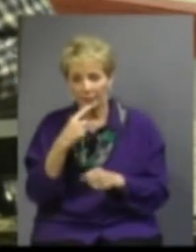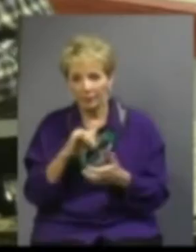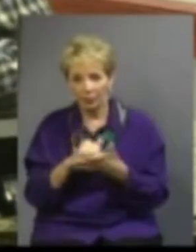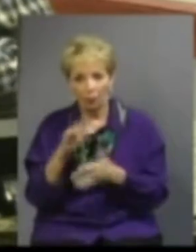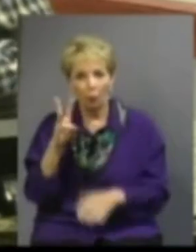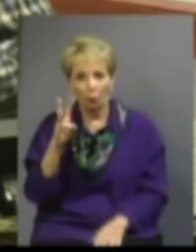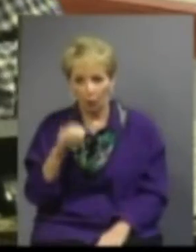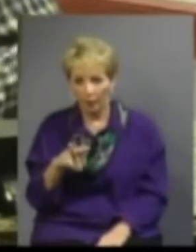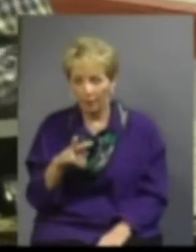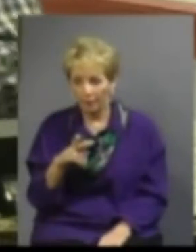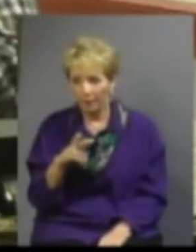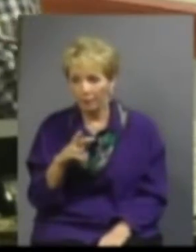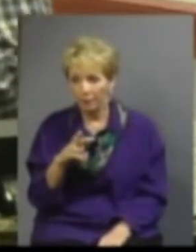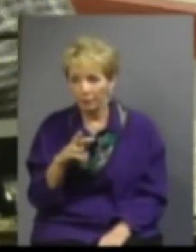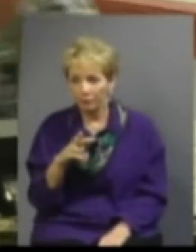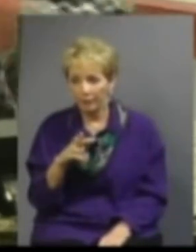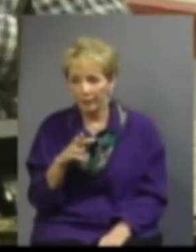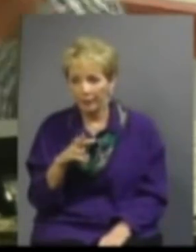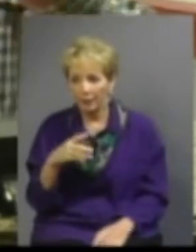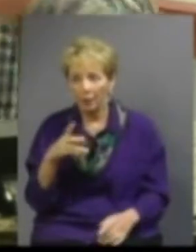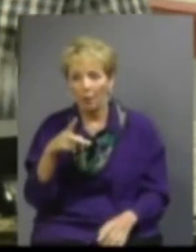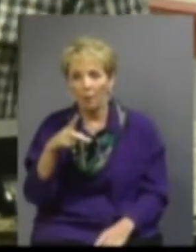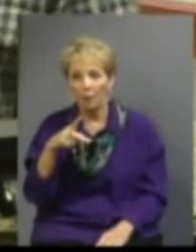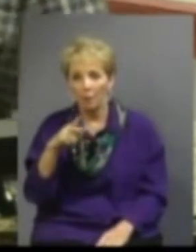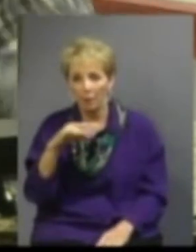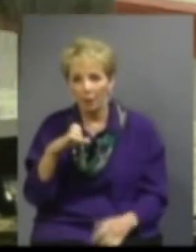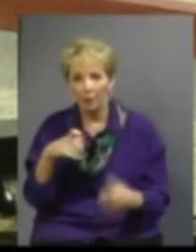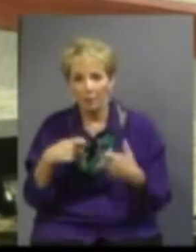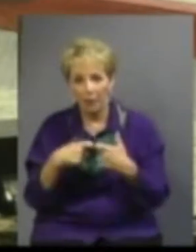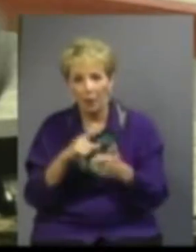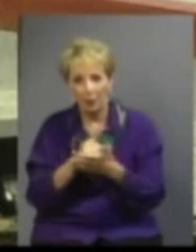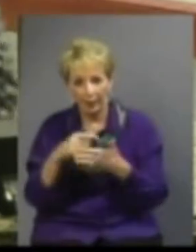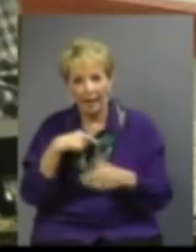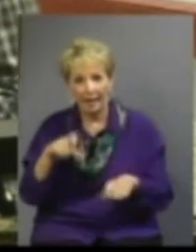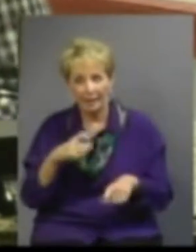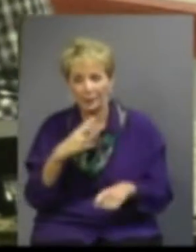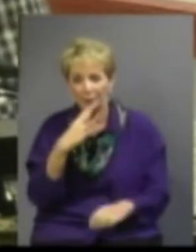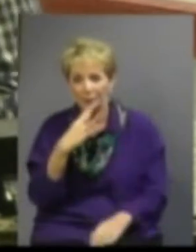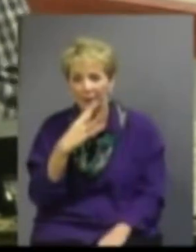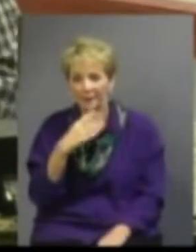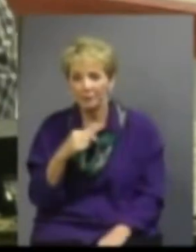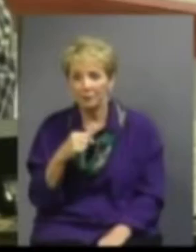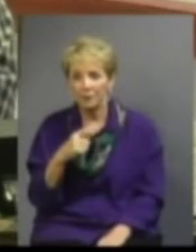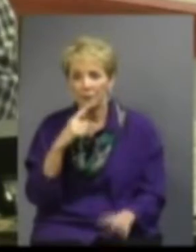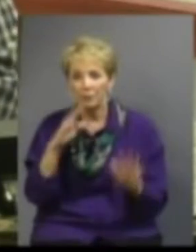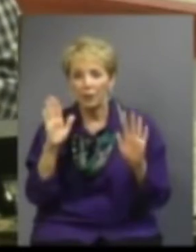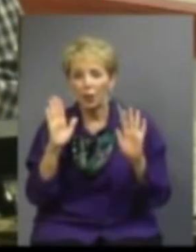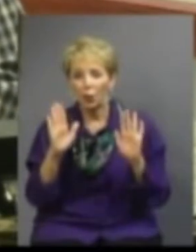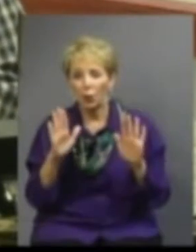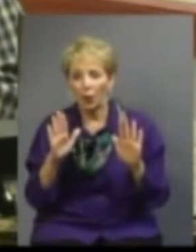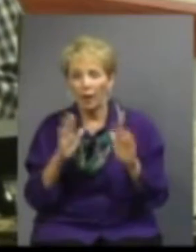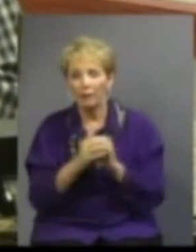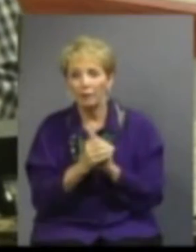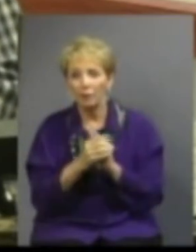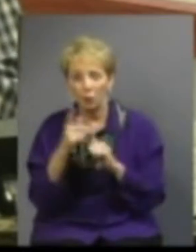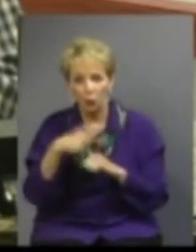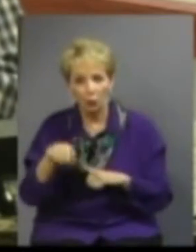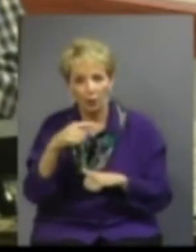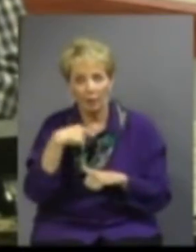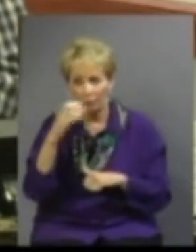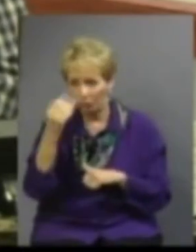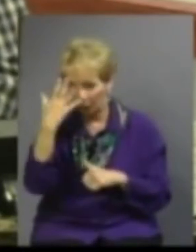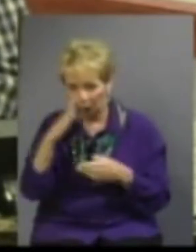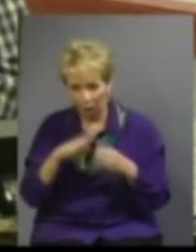wow, Public Power Week, and I get to speak, so it's great. You guys have a